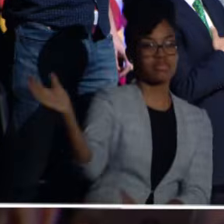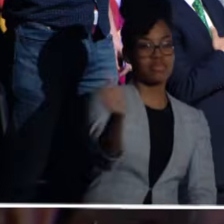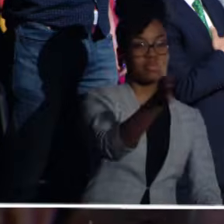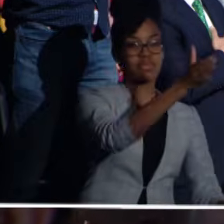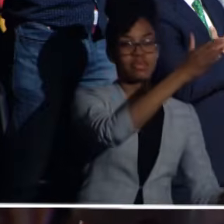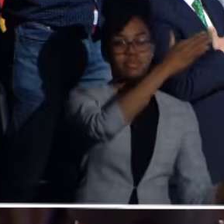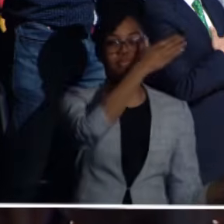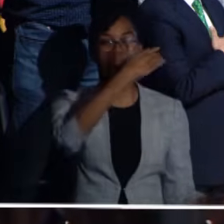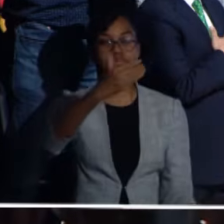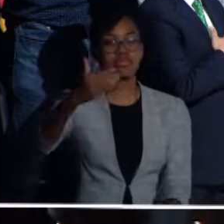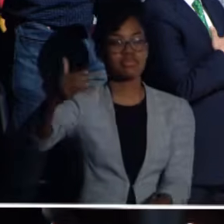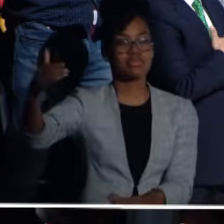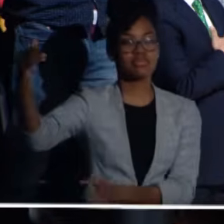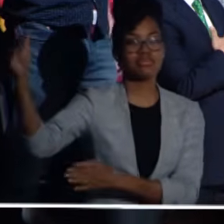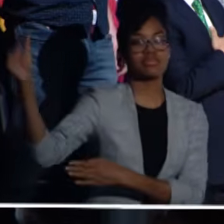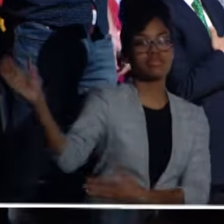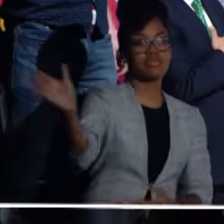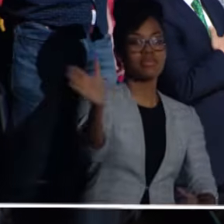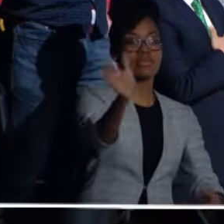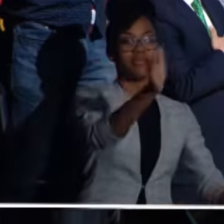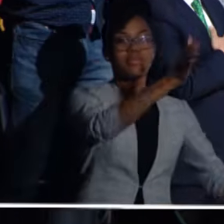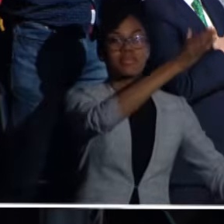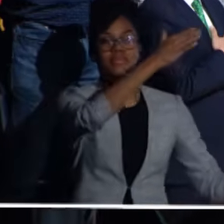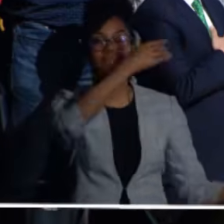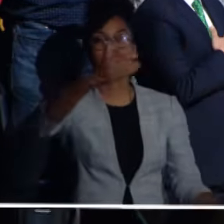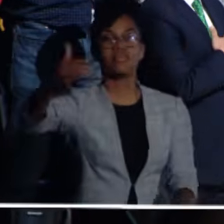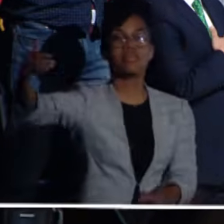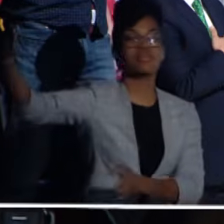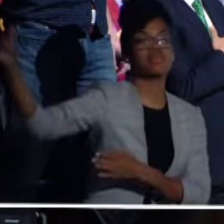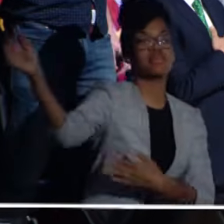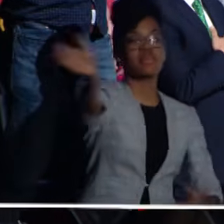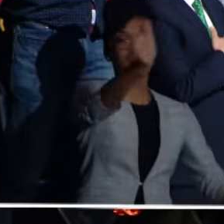flag was still, is still